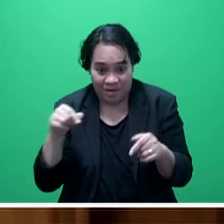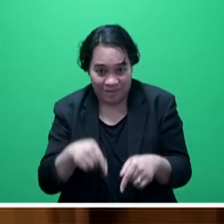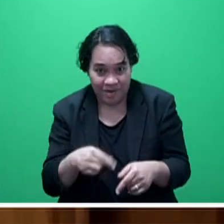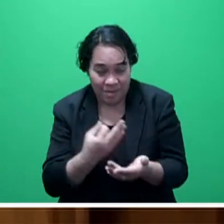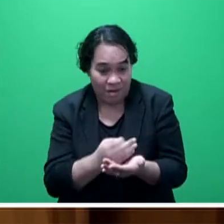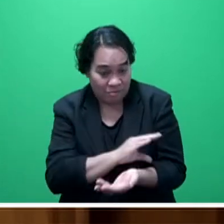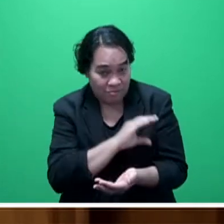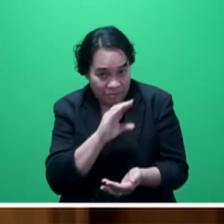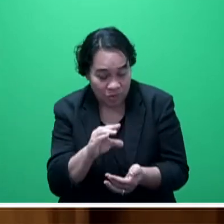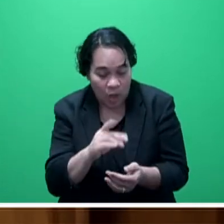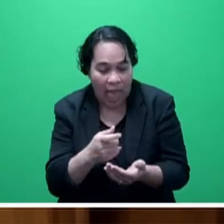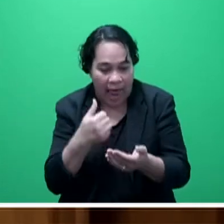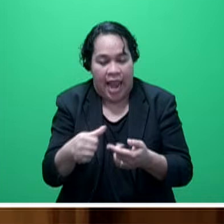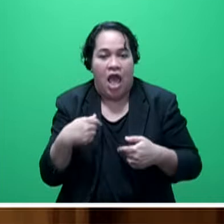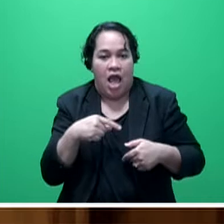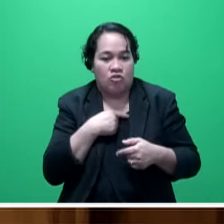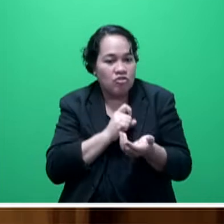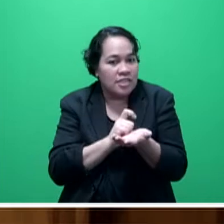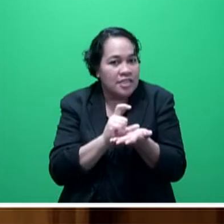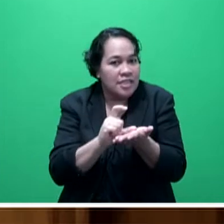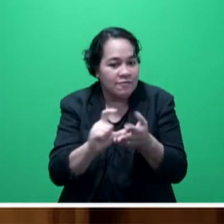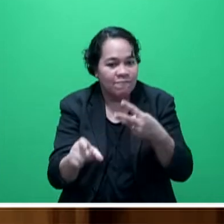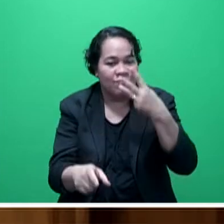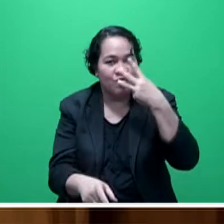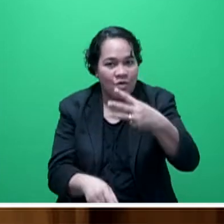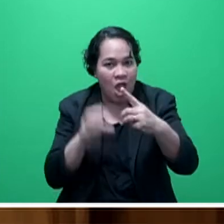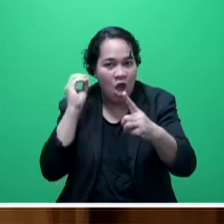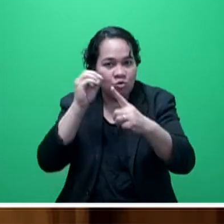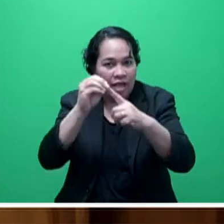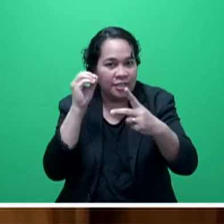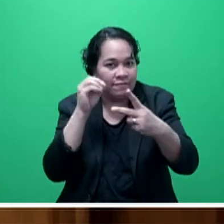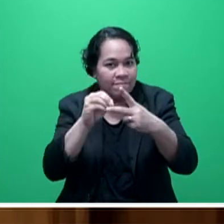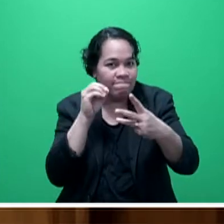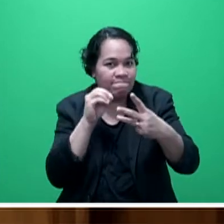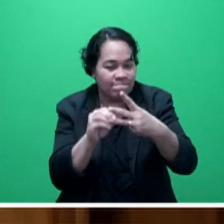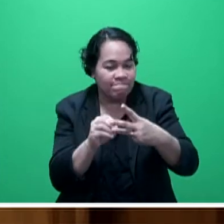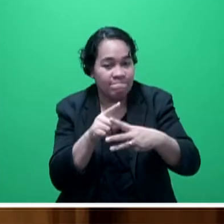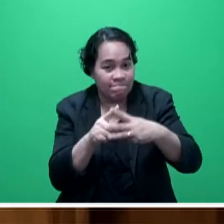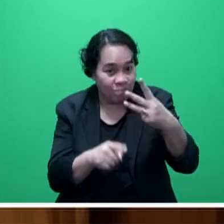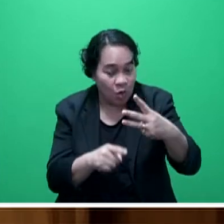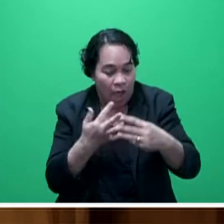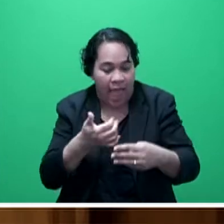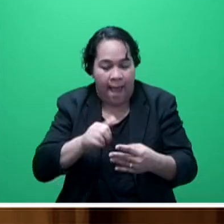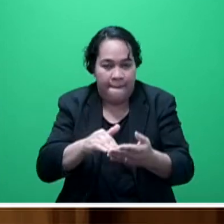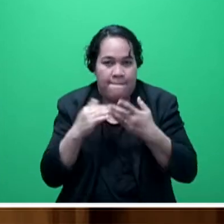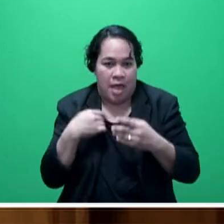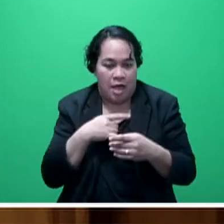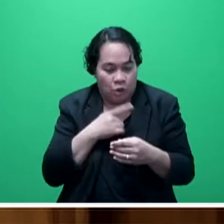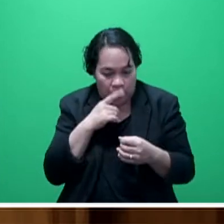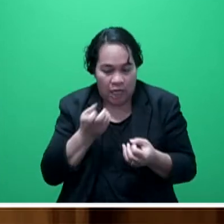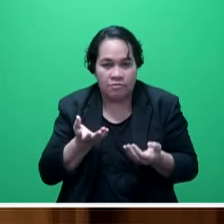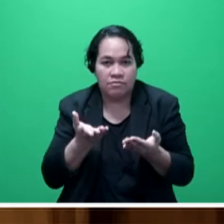to clearly focus on three key objectives. These objectives will allow us to deliver